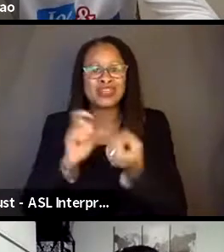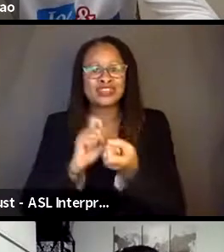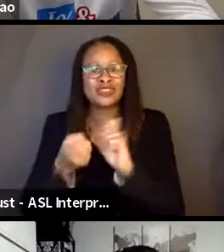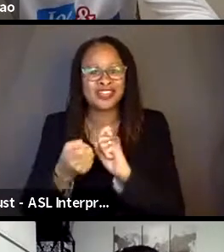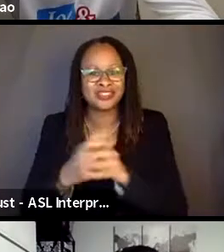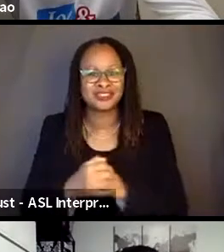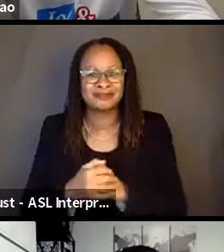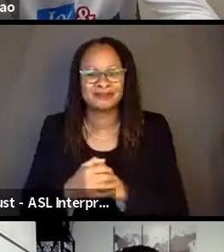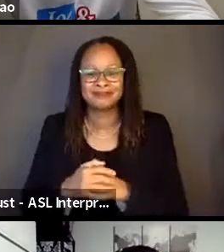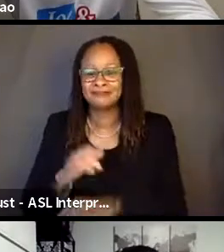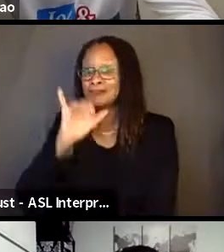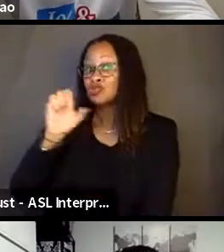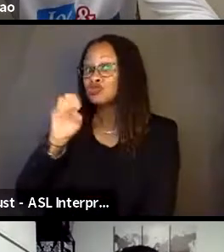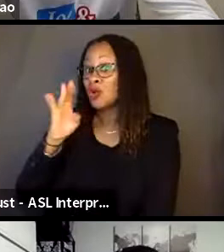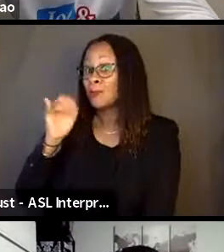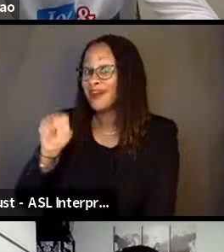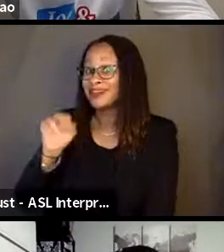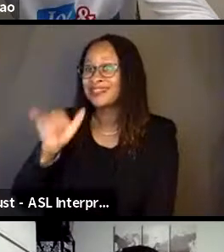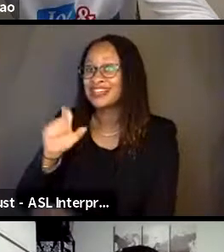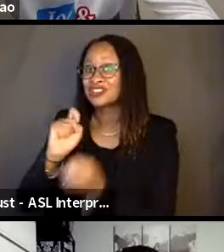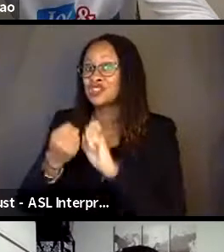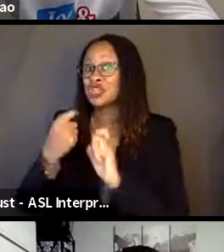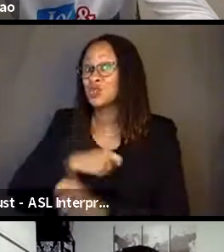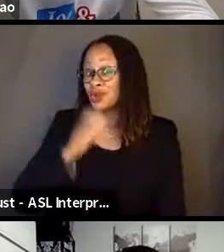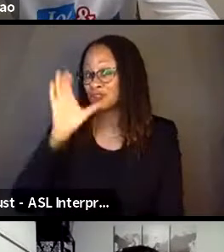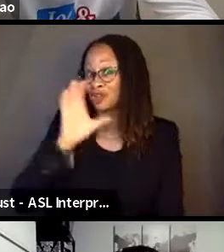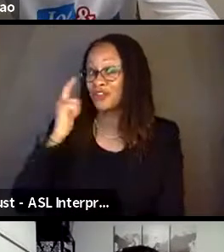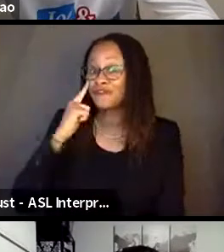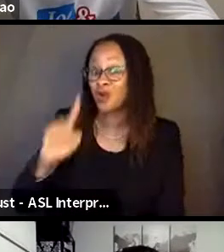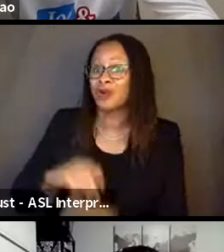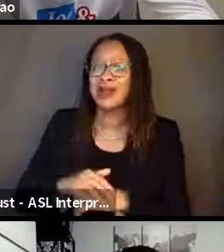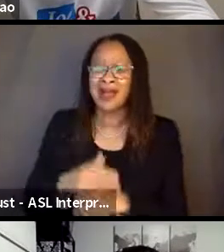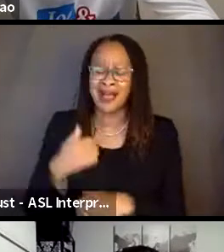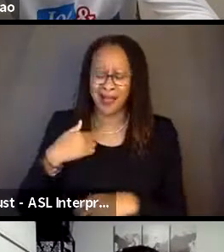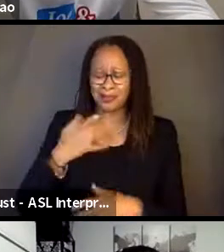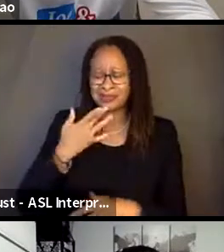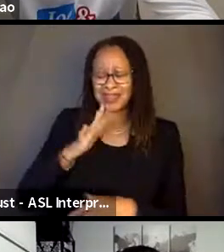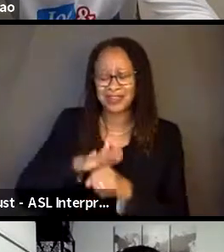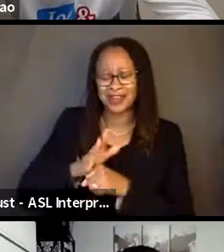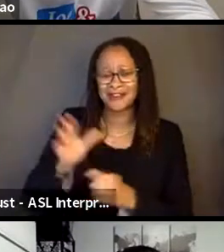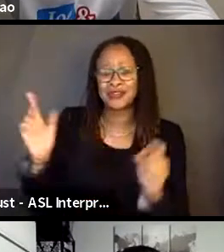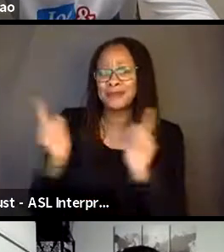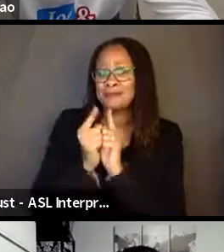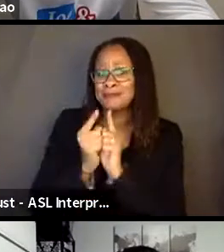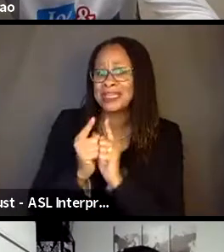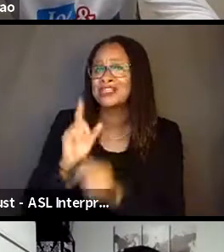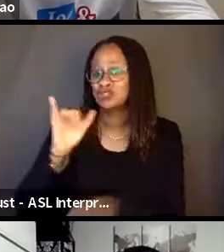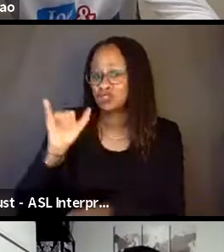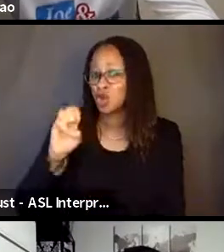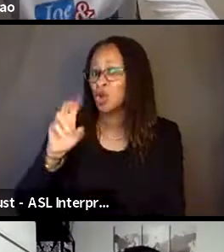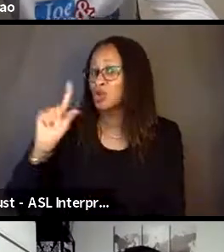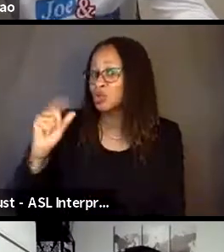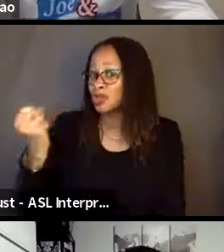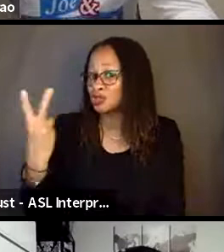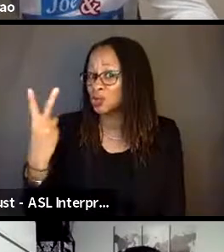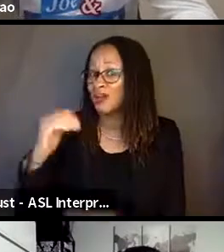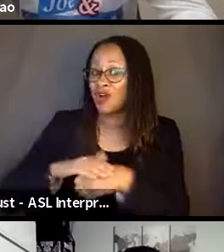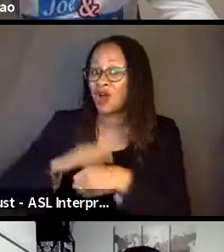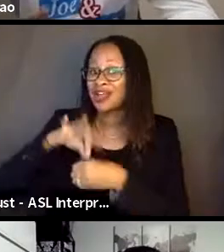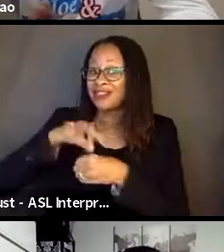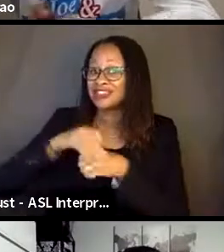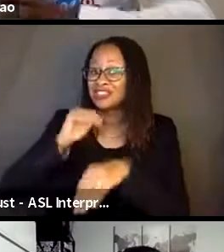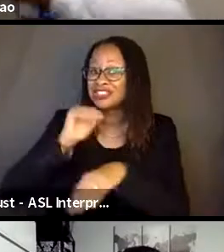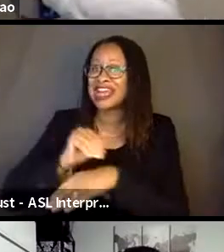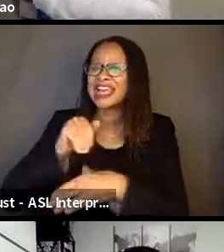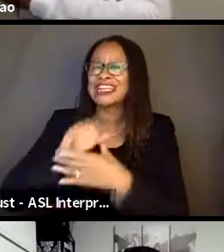Biden is that change. I had the privilege of meeting Joe in 2012 on election night in